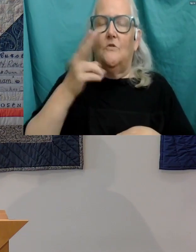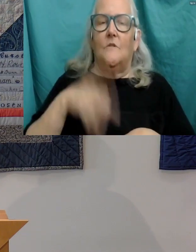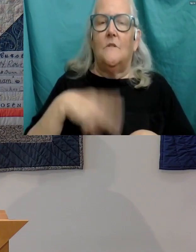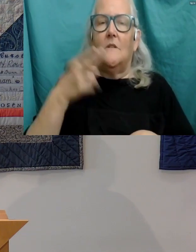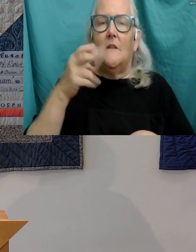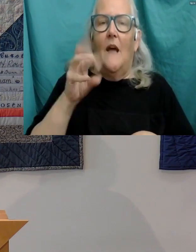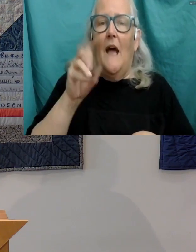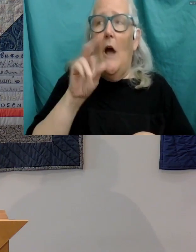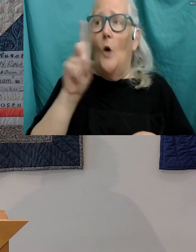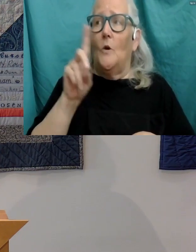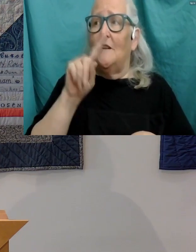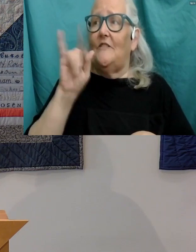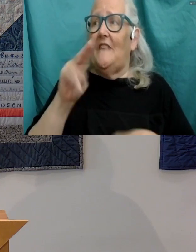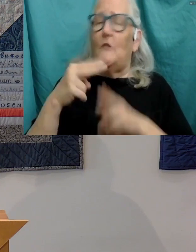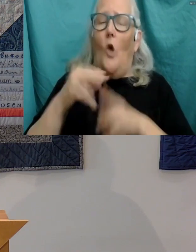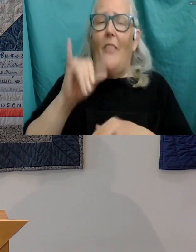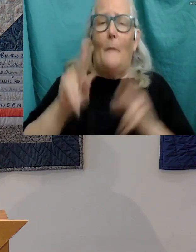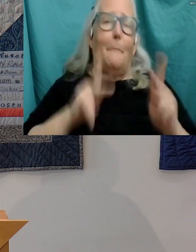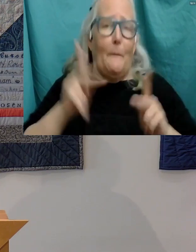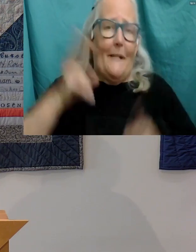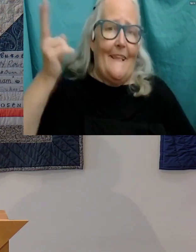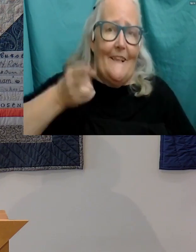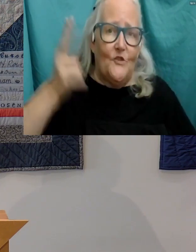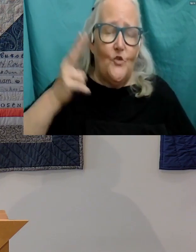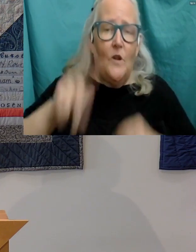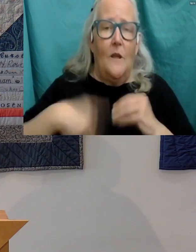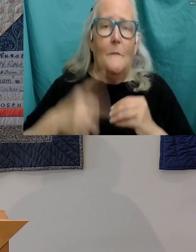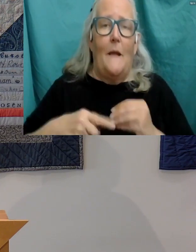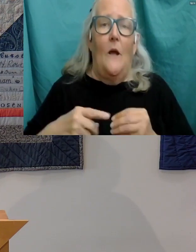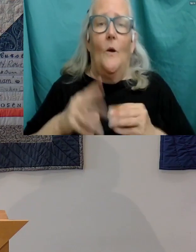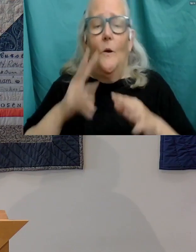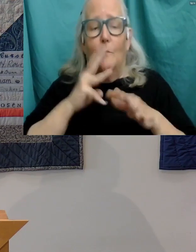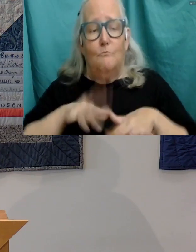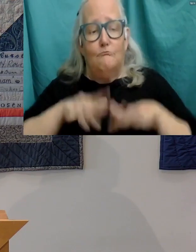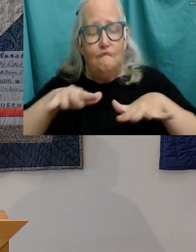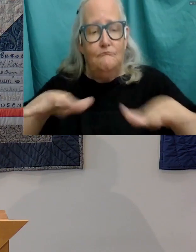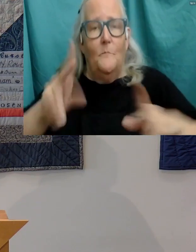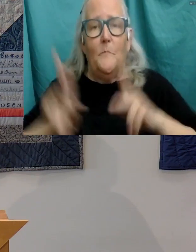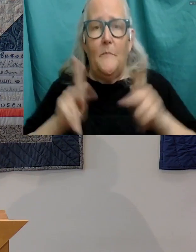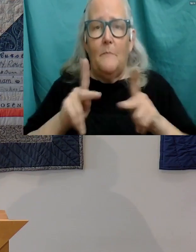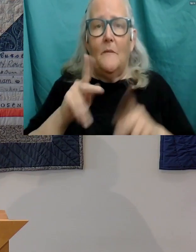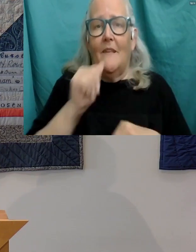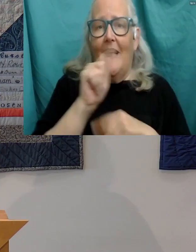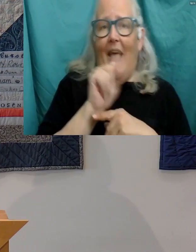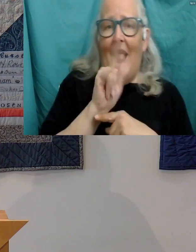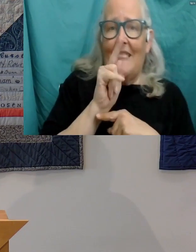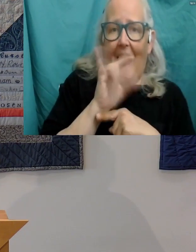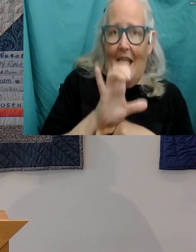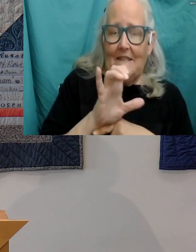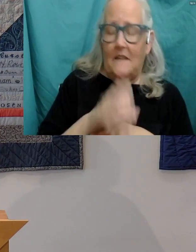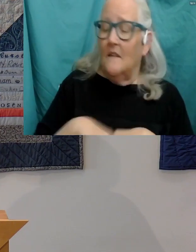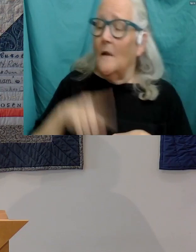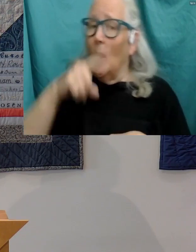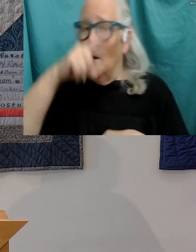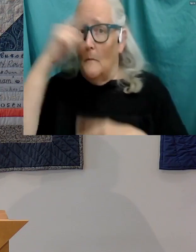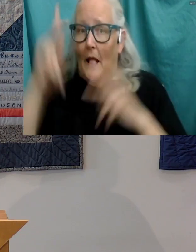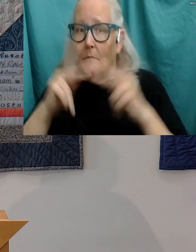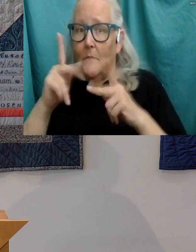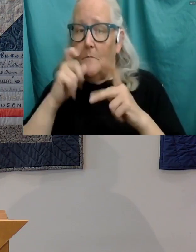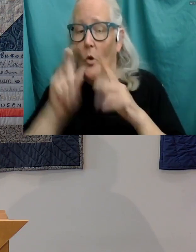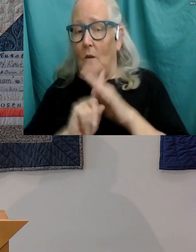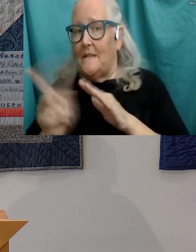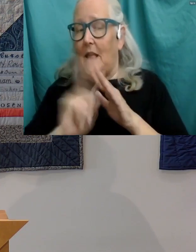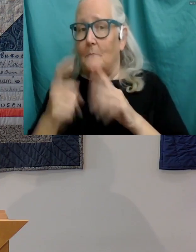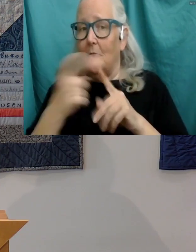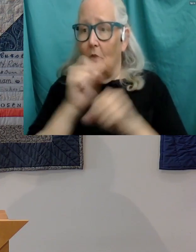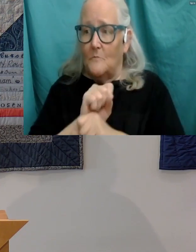history, about the maritime peoples of the Atlantic, from black folks escaping enslavement to Irish dockhands to the